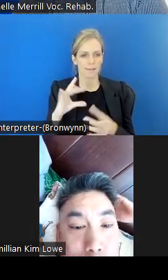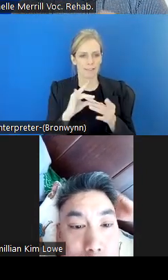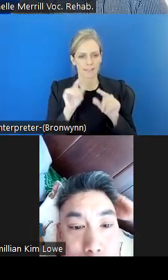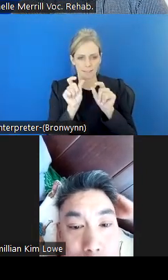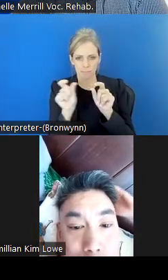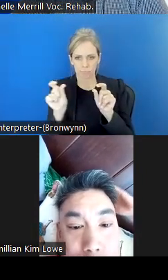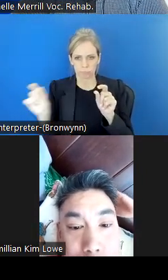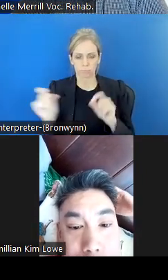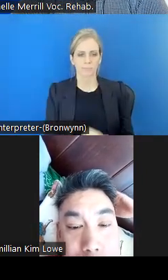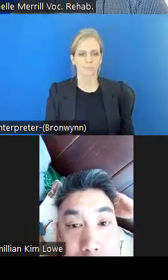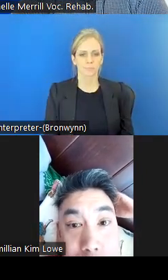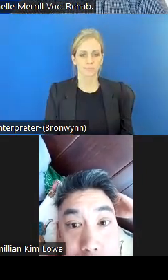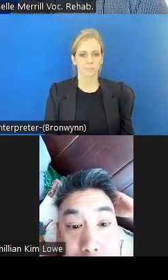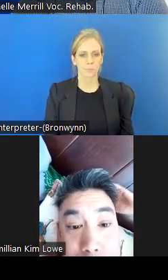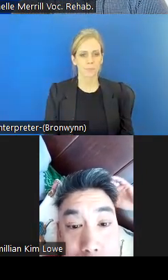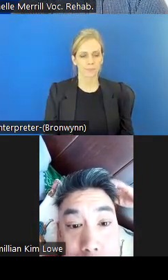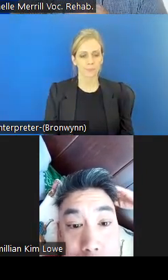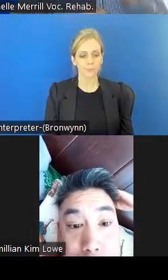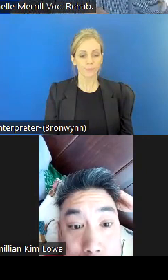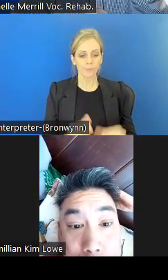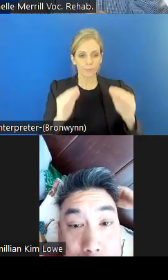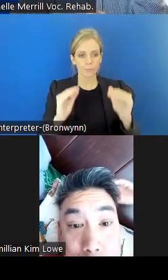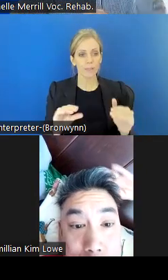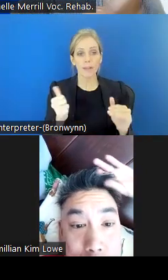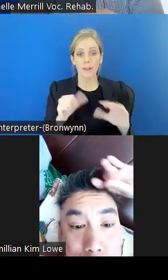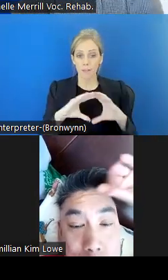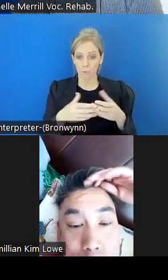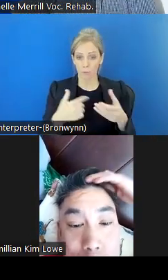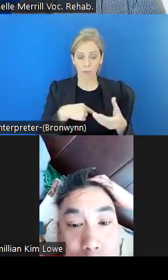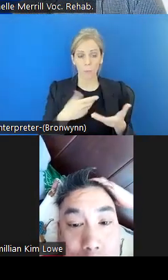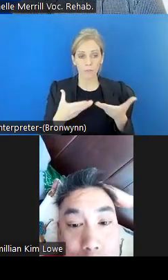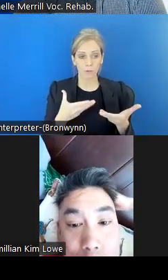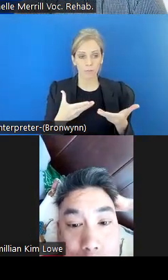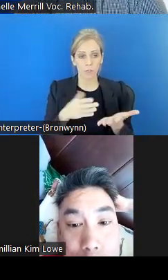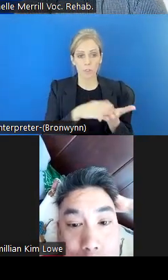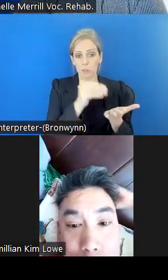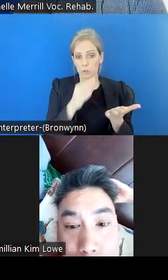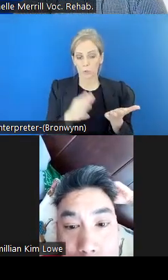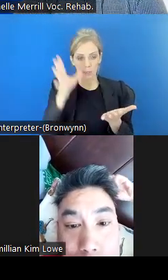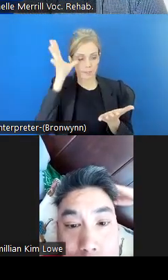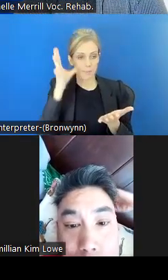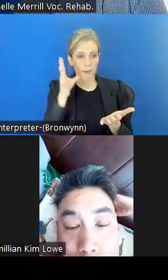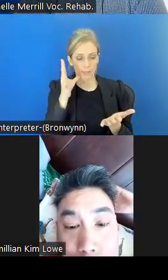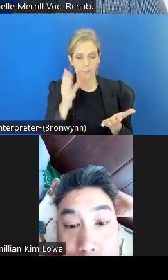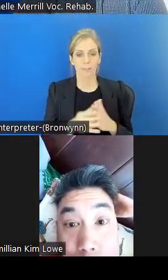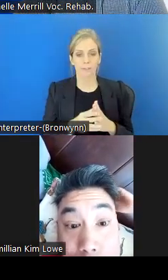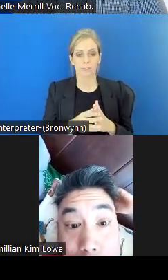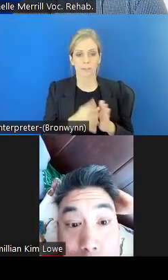Another population we serve is students and parents. Transition is probably the largest population that we